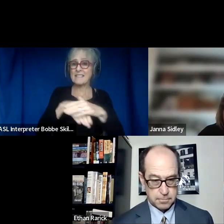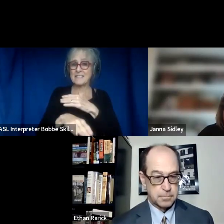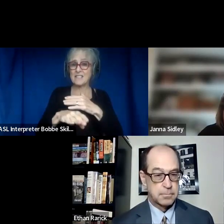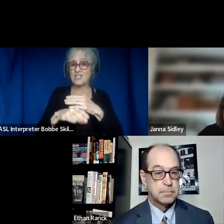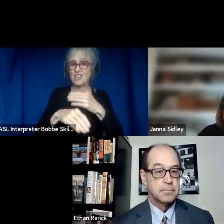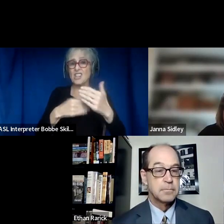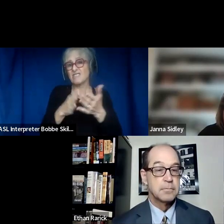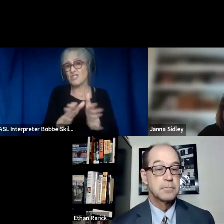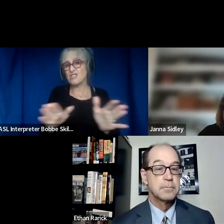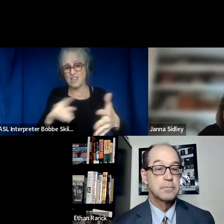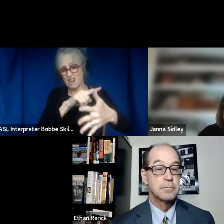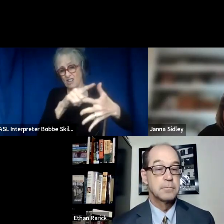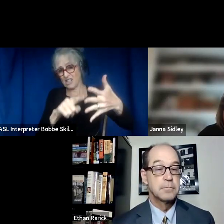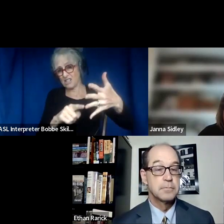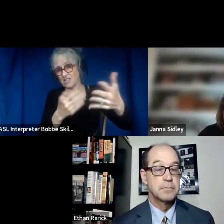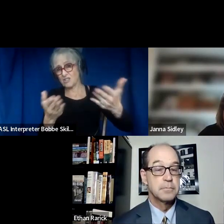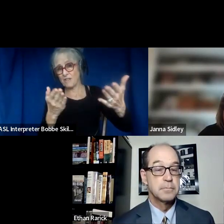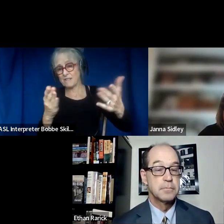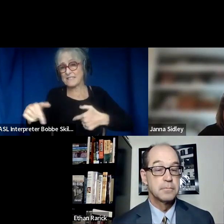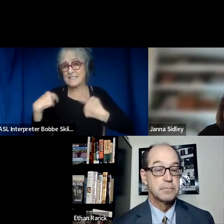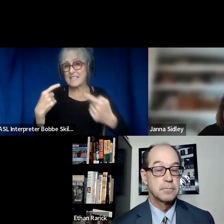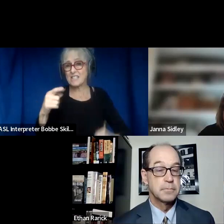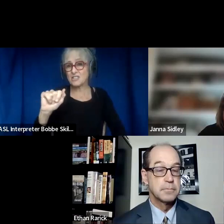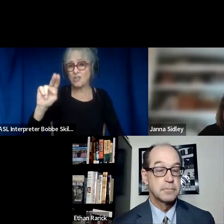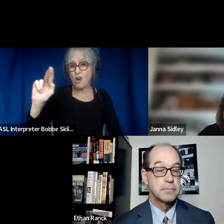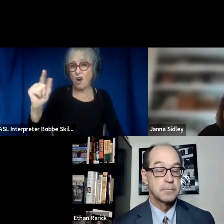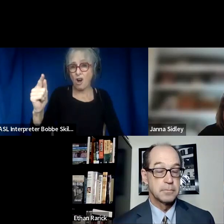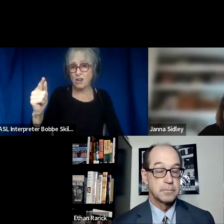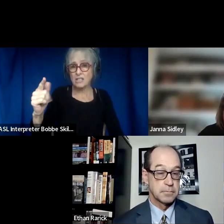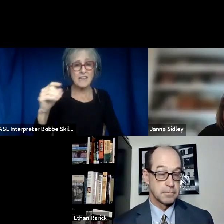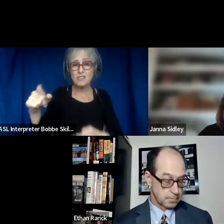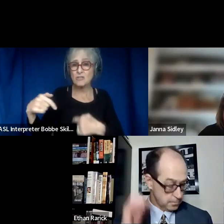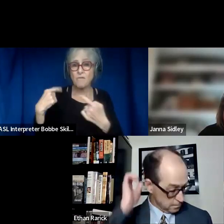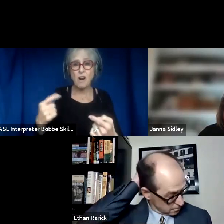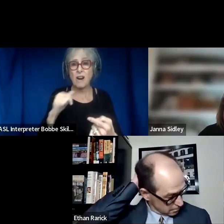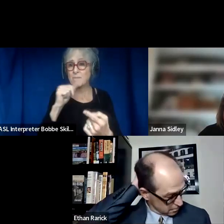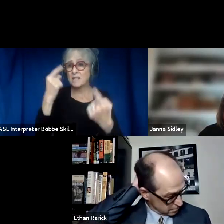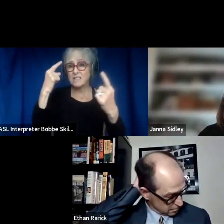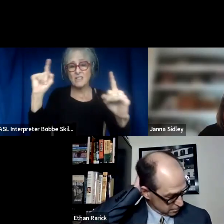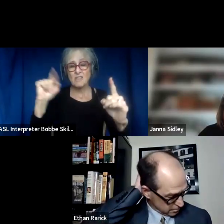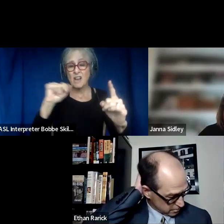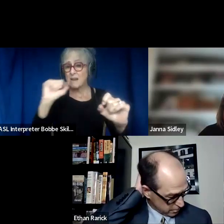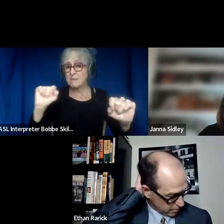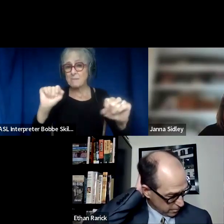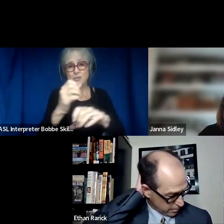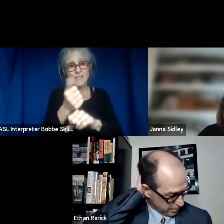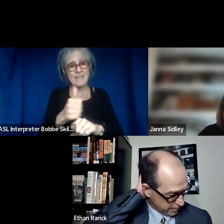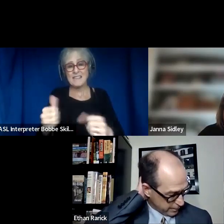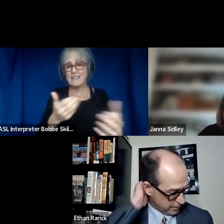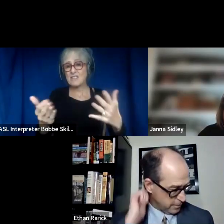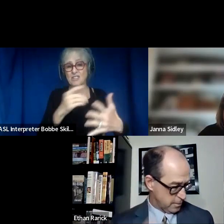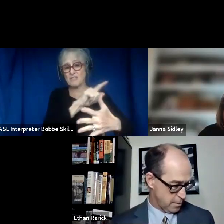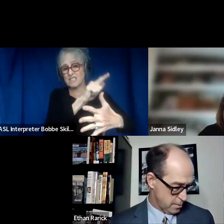August, and I have yet to be successful in accessing those generic services for one reason or